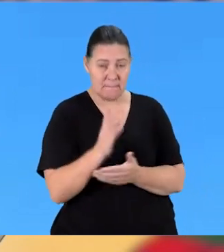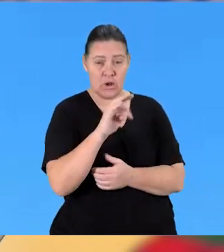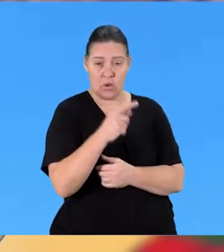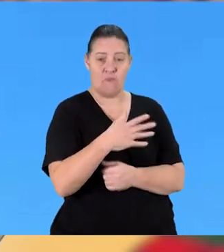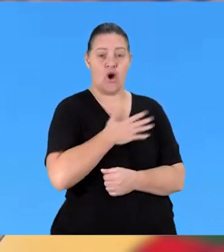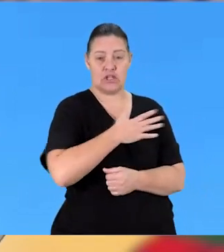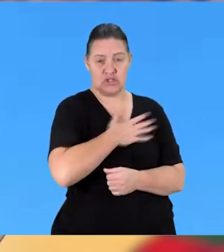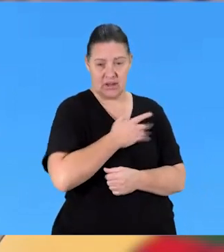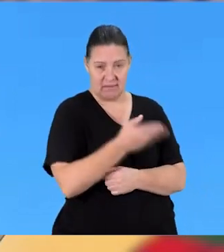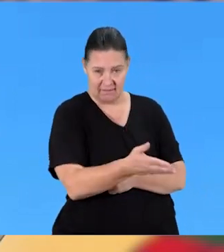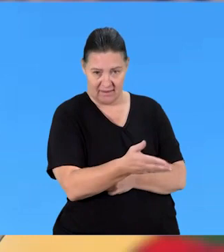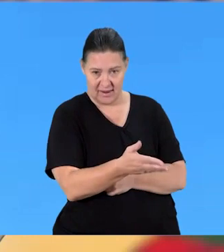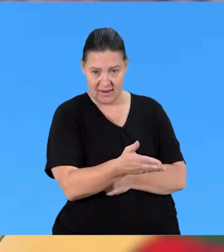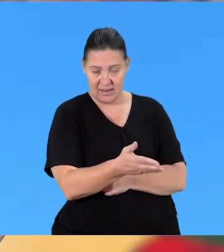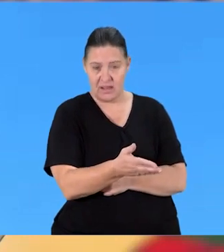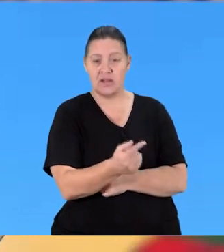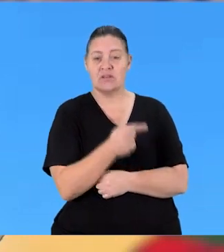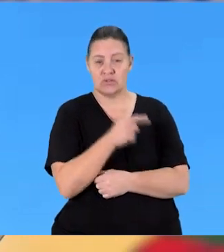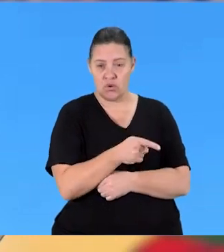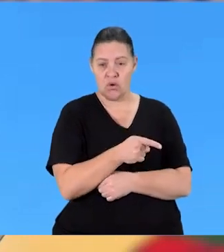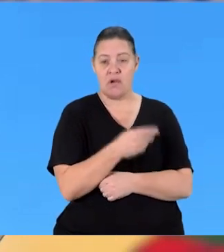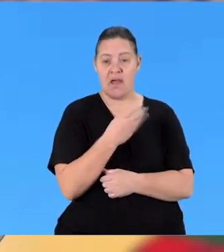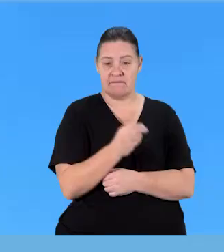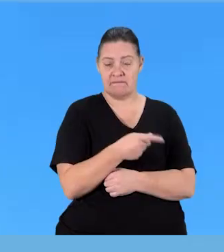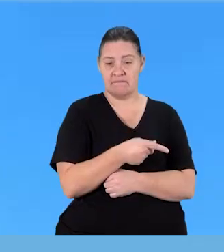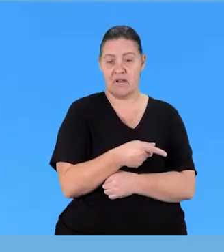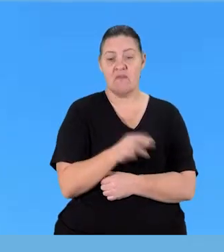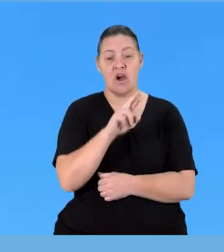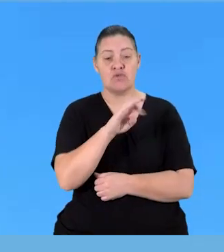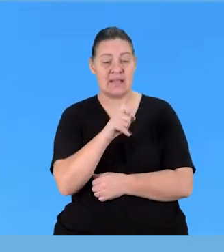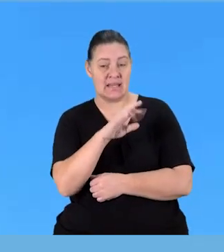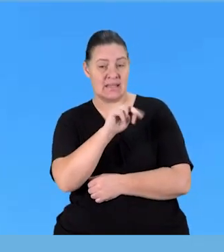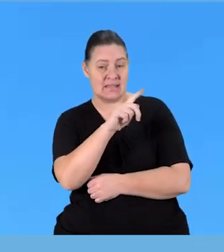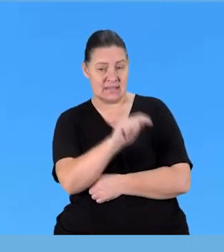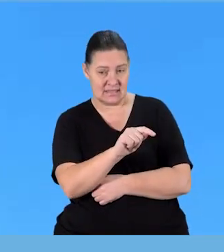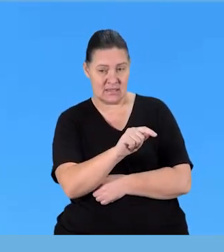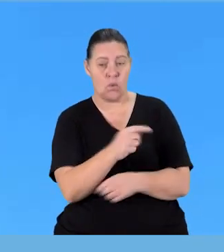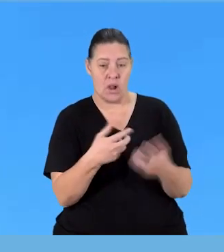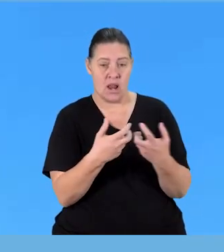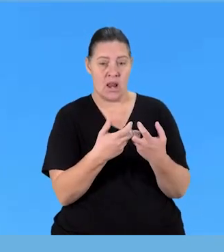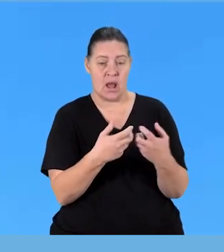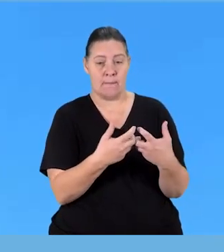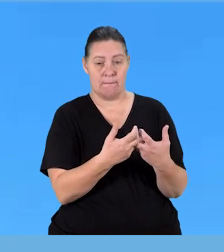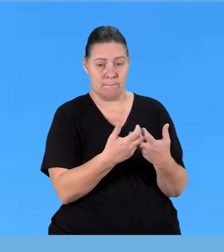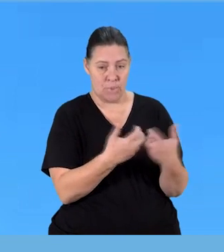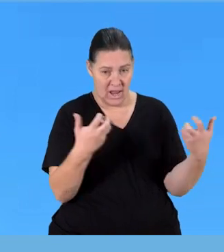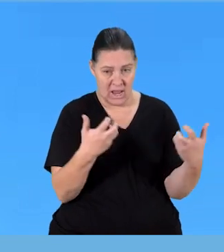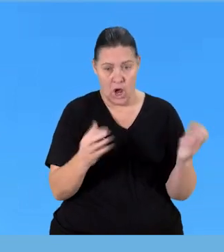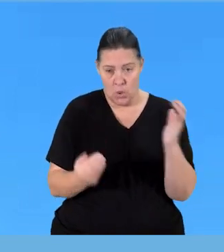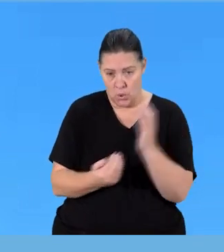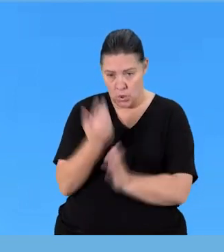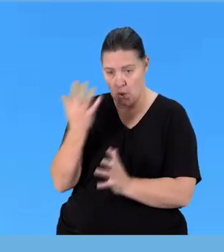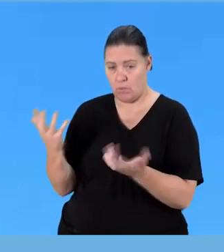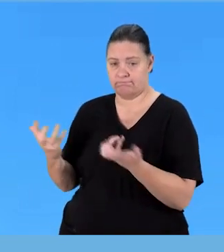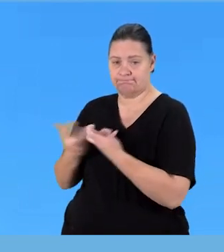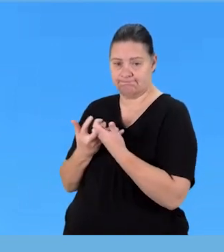a molecule of oxygen. So the existing bonds of the molecules or of the reactants, they are going to break and new bonds